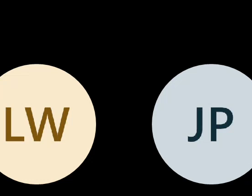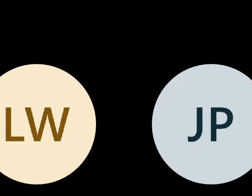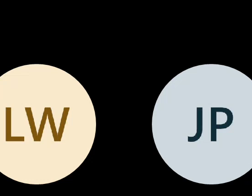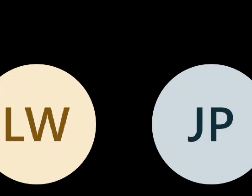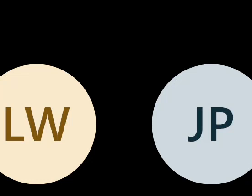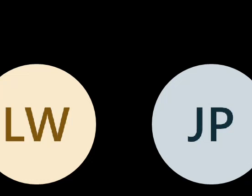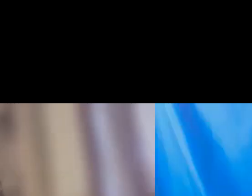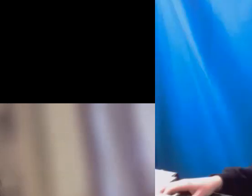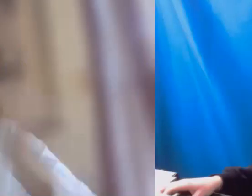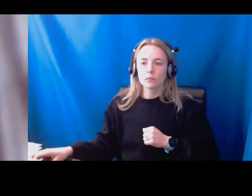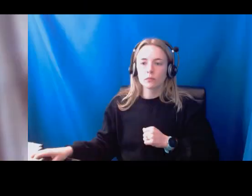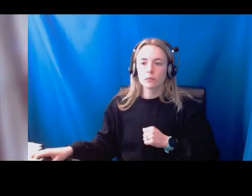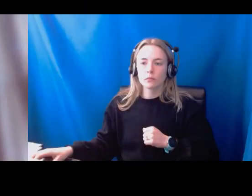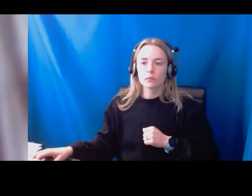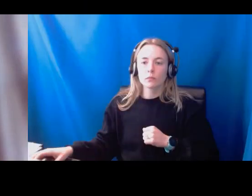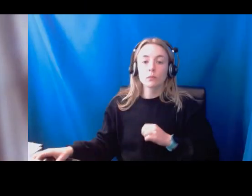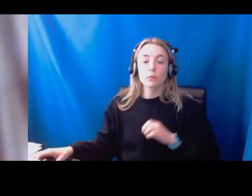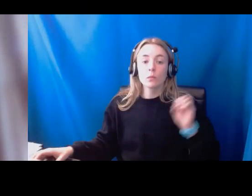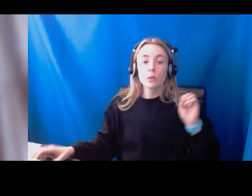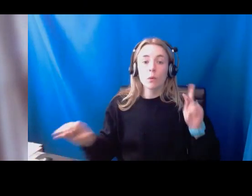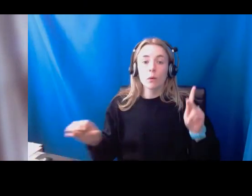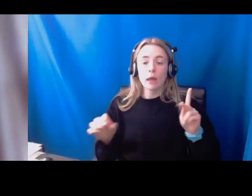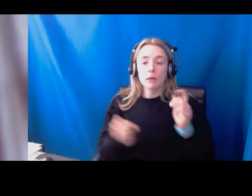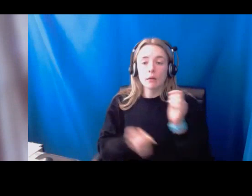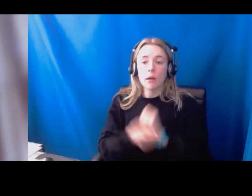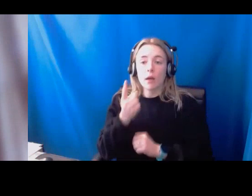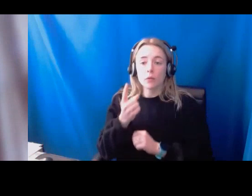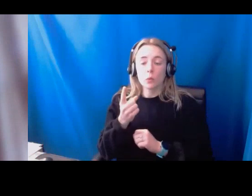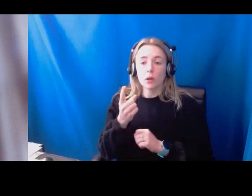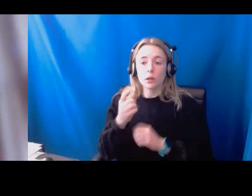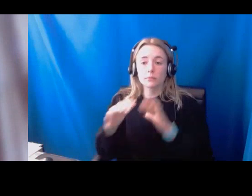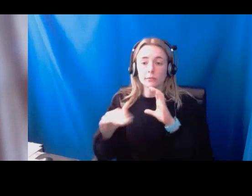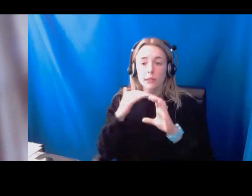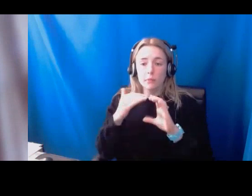Okay. So did you all get my email, my 2 emails today?